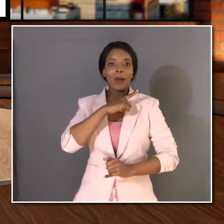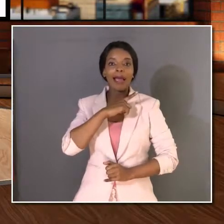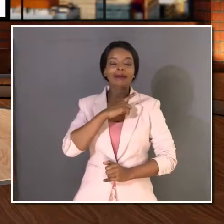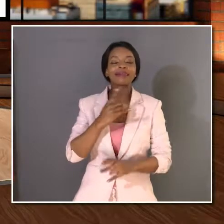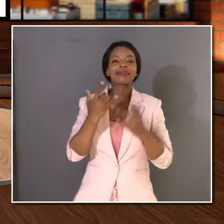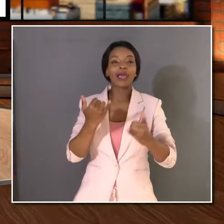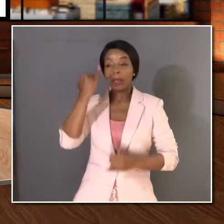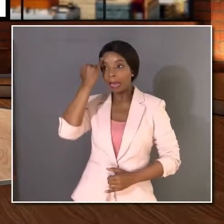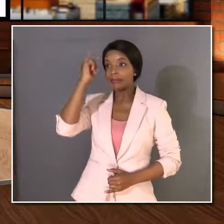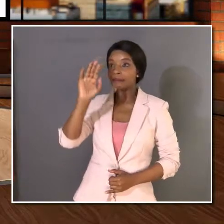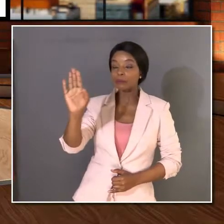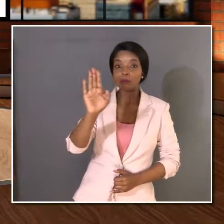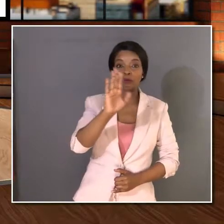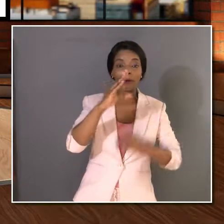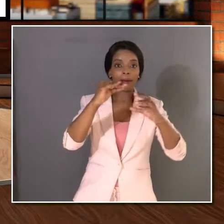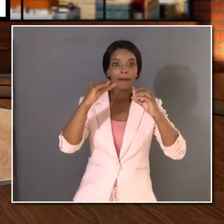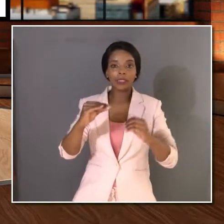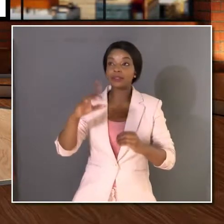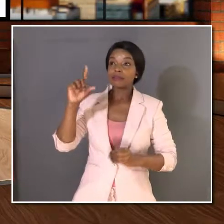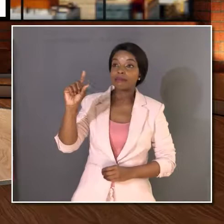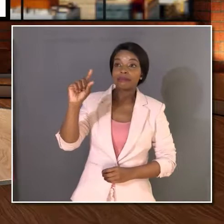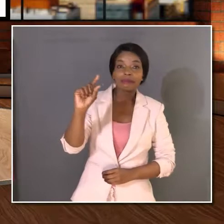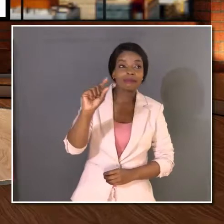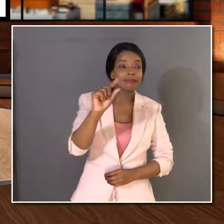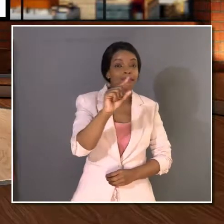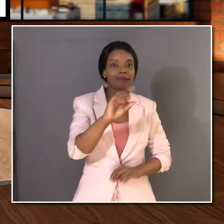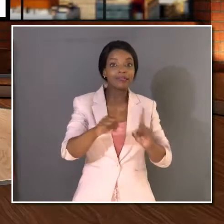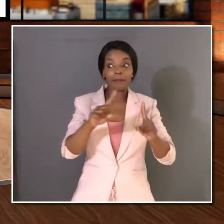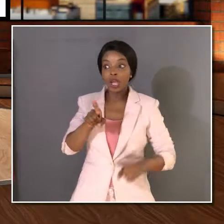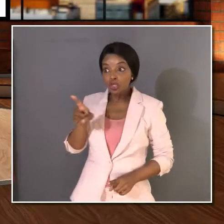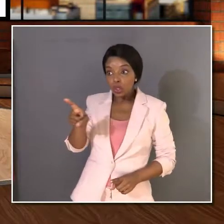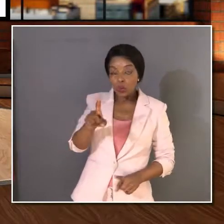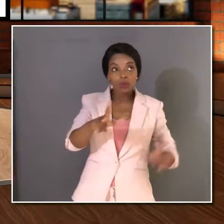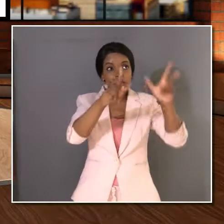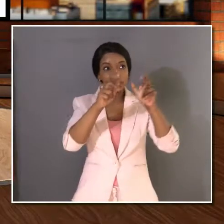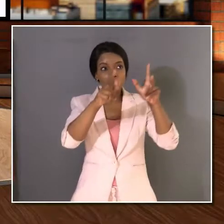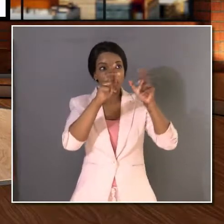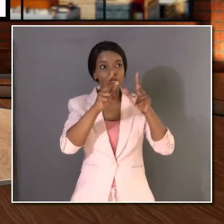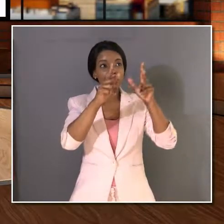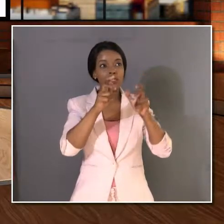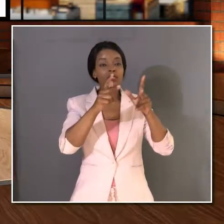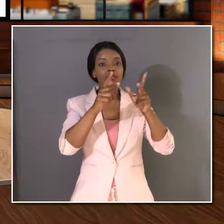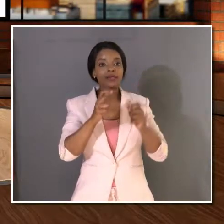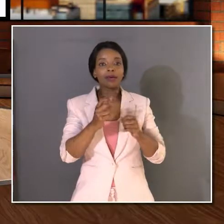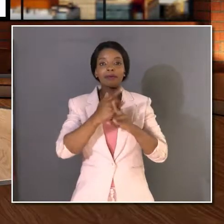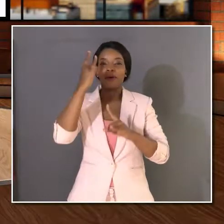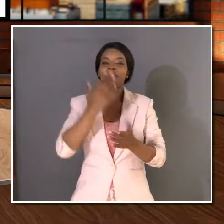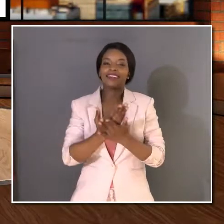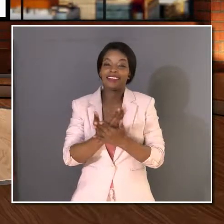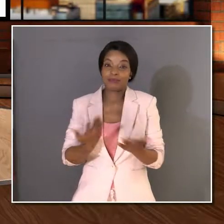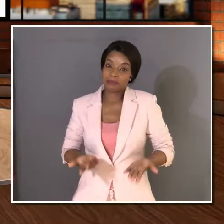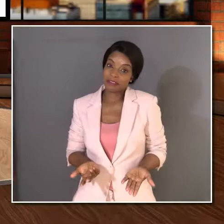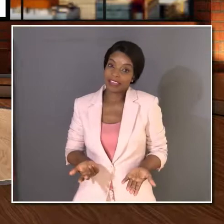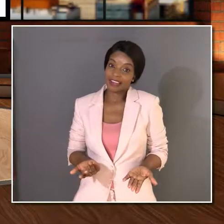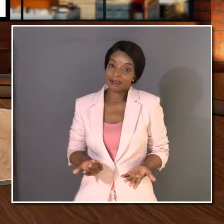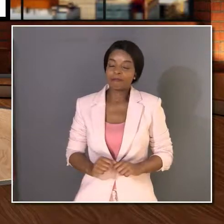opportunity to tell us who your favorite is with the Audience Choice Award, and you'll be able to do that a little bit later on. But here is our